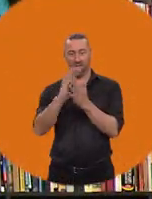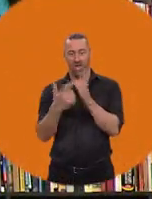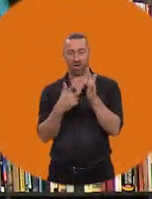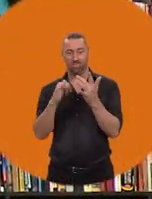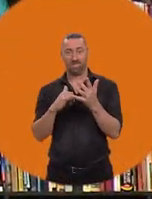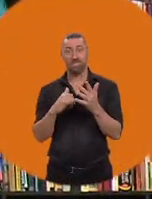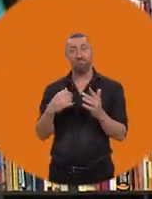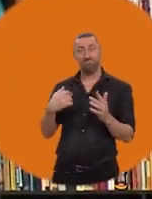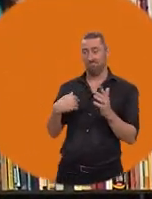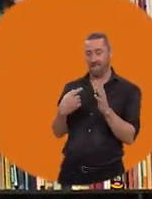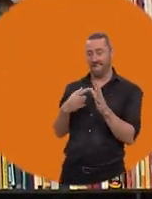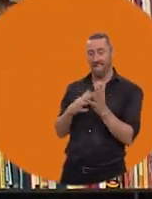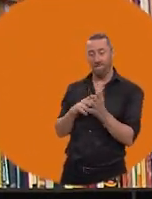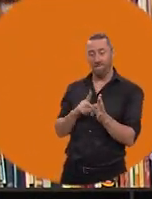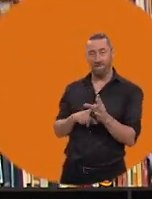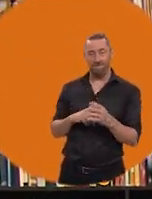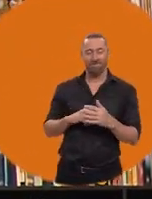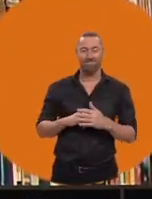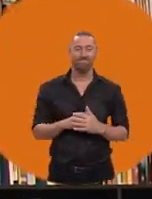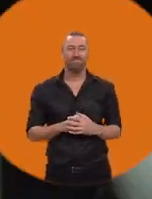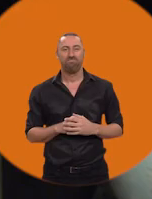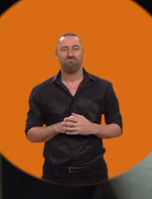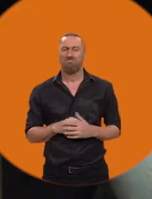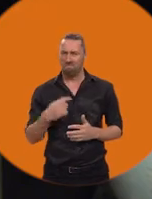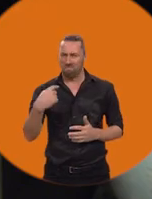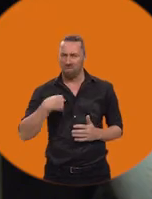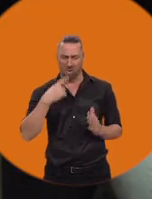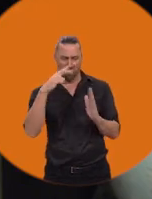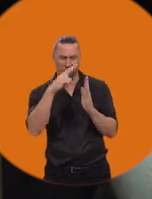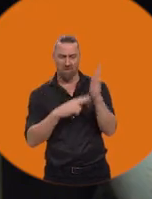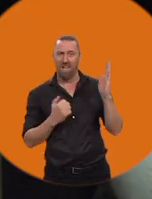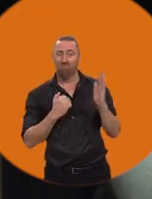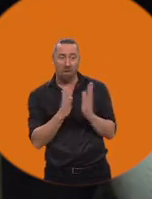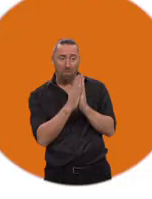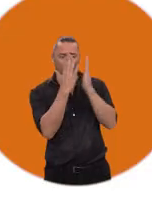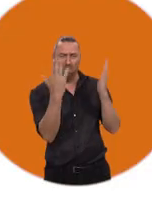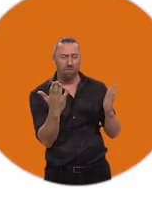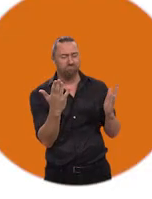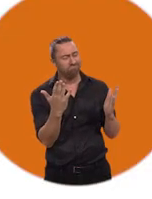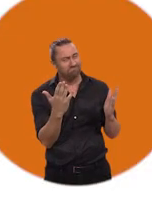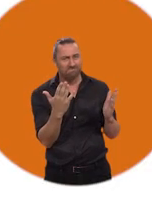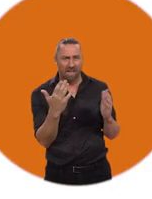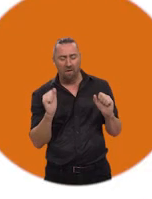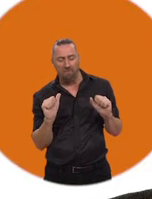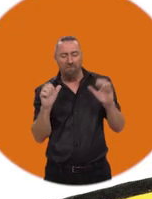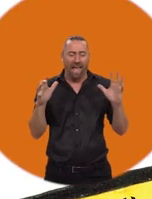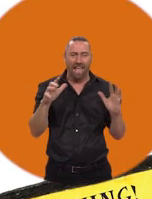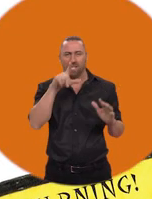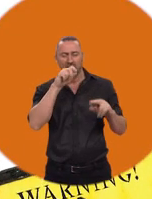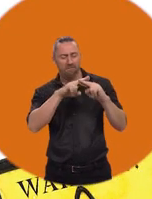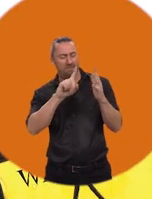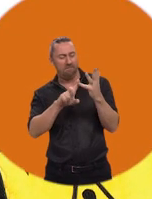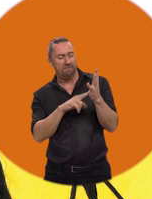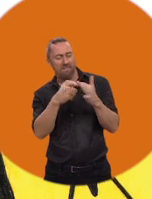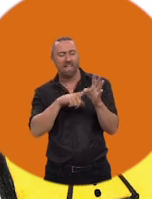Hi, I'm Chris. Hi, I'm Amy. And I'm going to read my beautiful book, Funky Chicken, A Bushy Tale